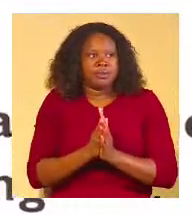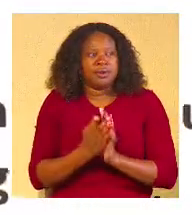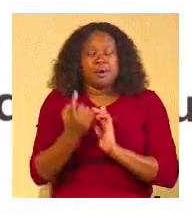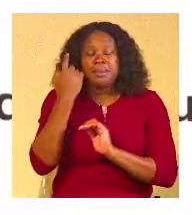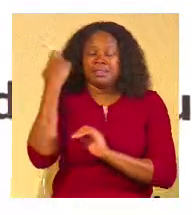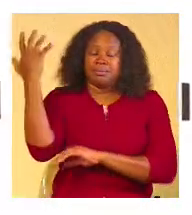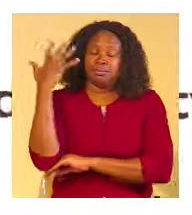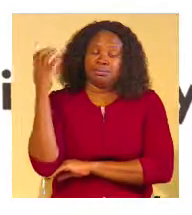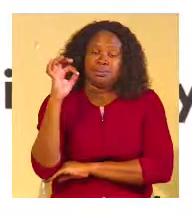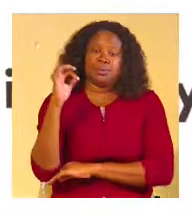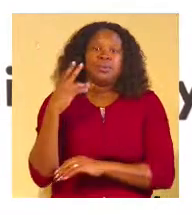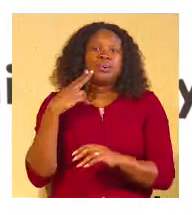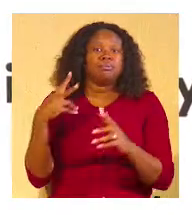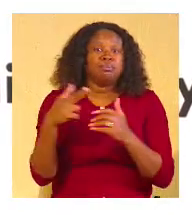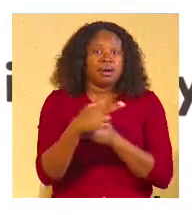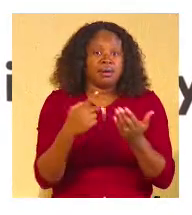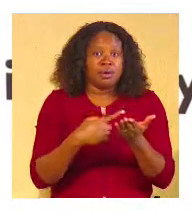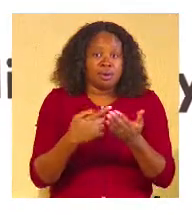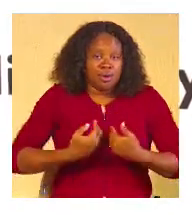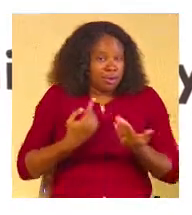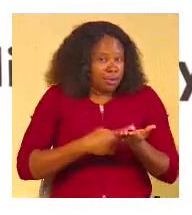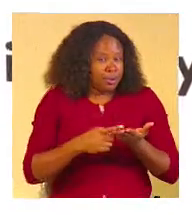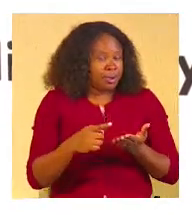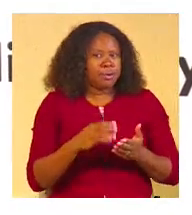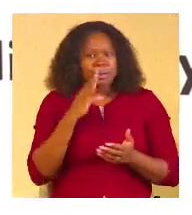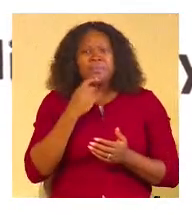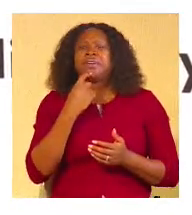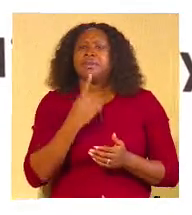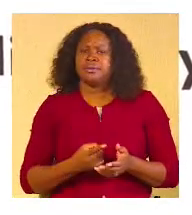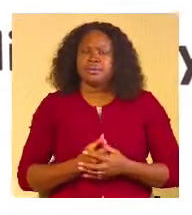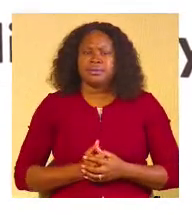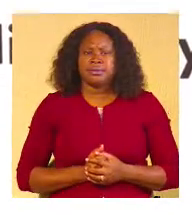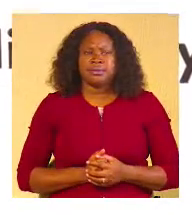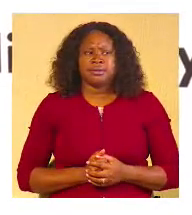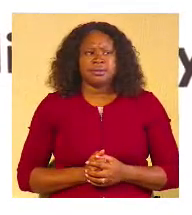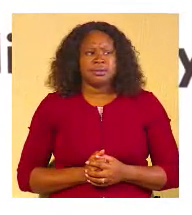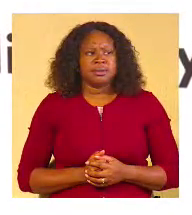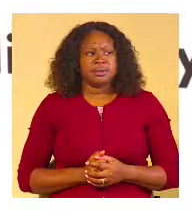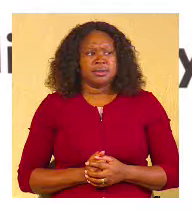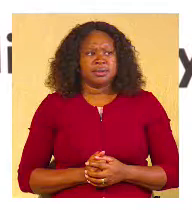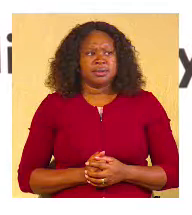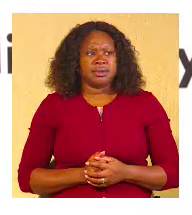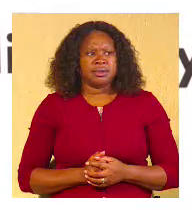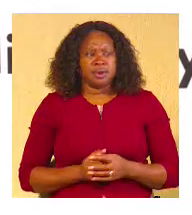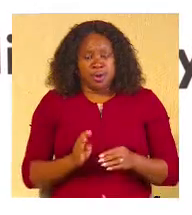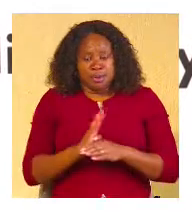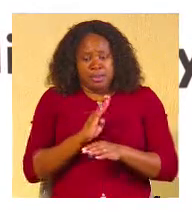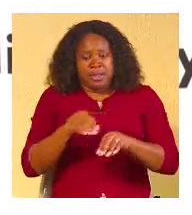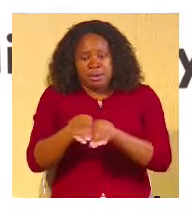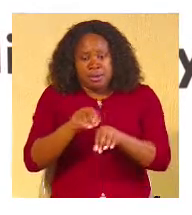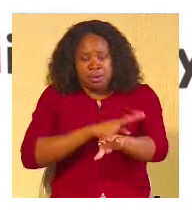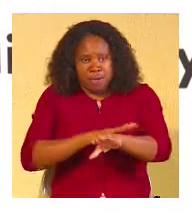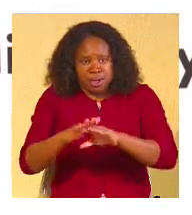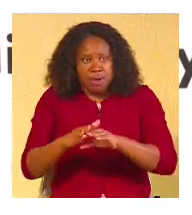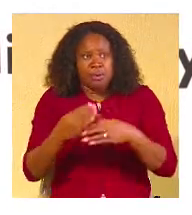when launching the Youth Week, she did mention that within weeks, we are just finalizing the modalities. We'll